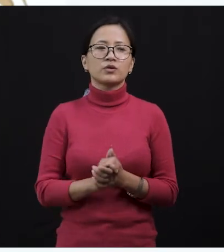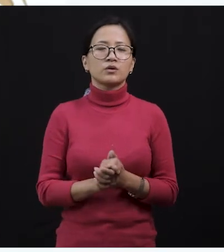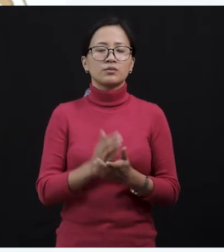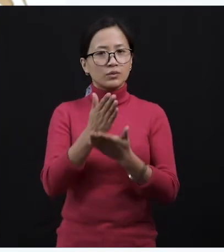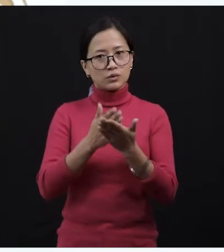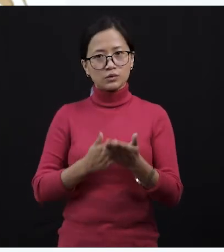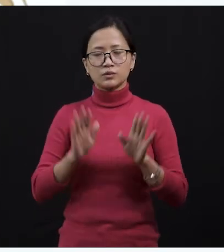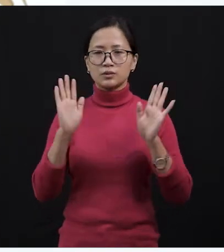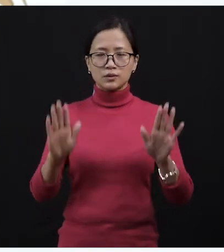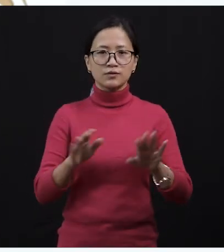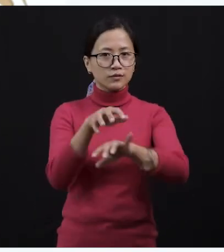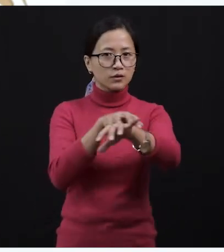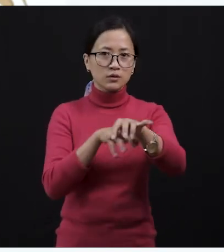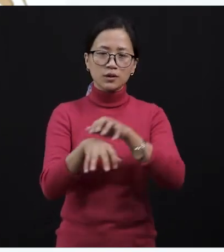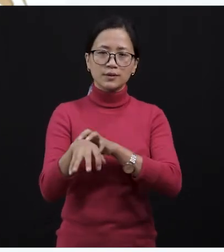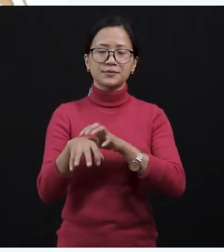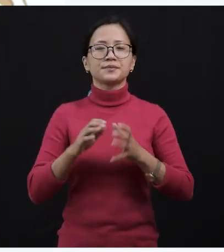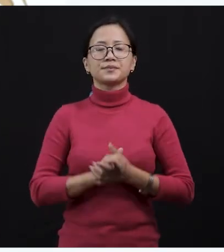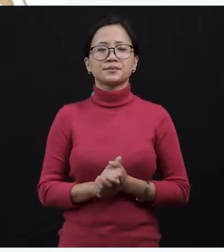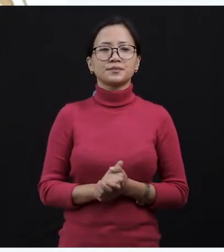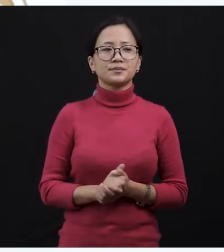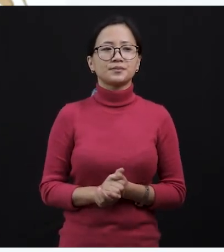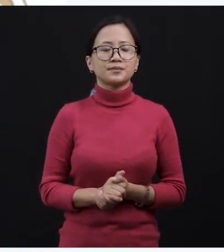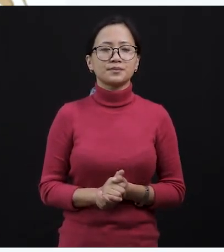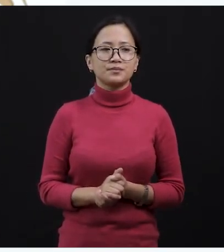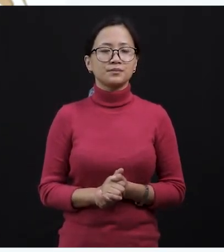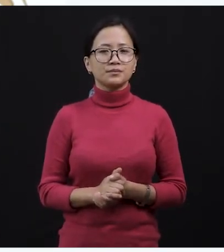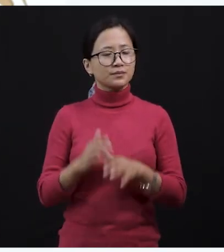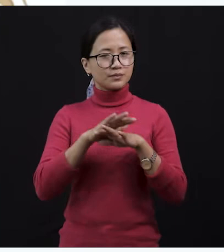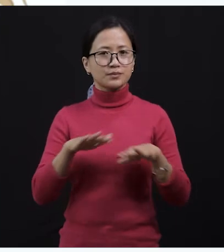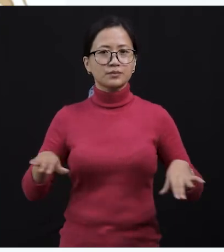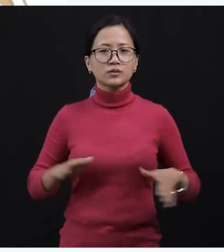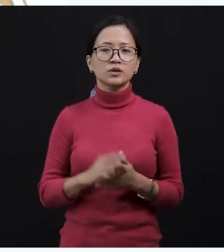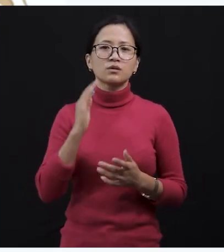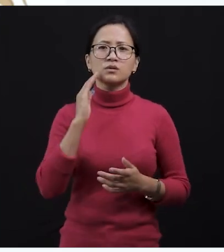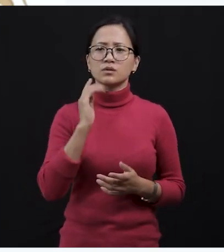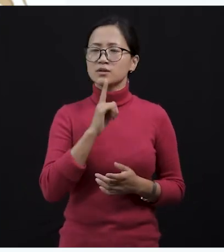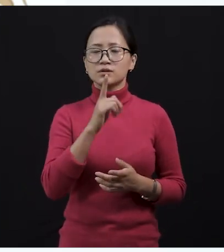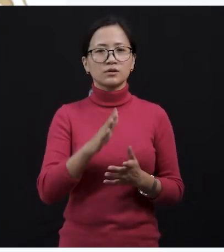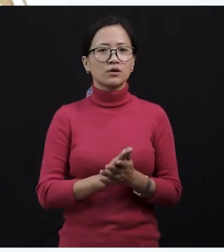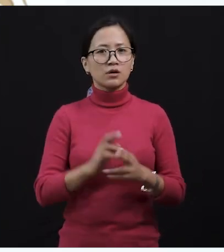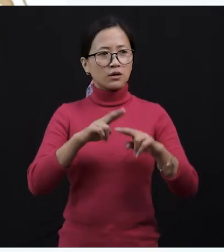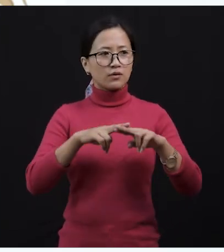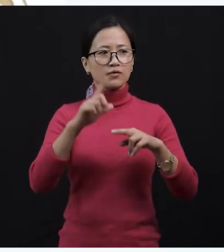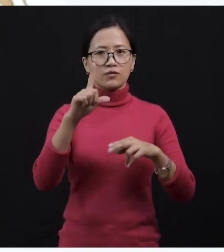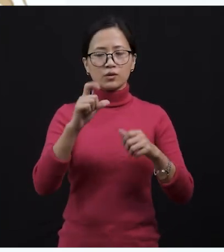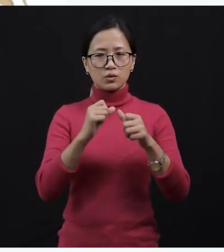have animals, right students? So students, when I say flora,